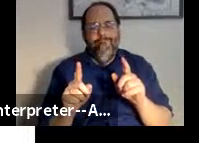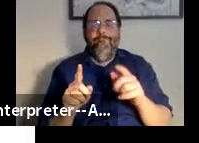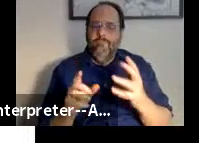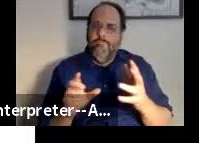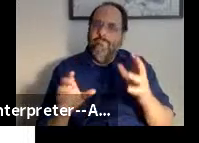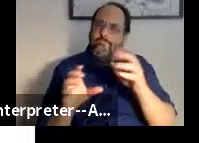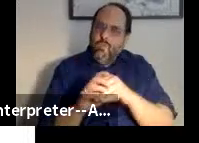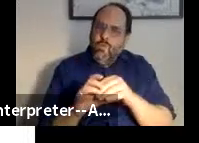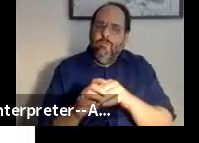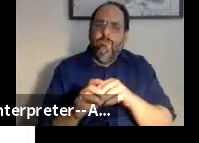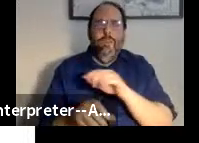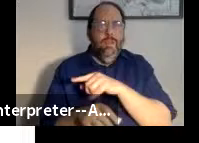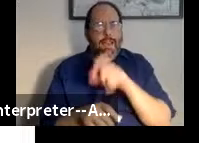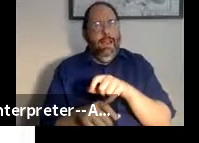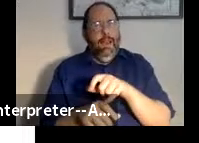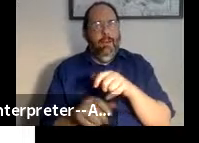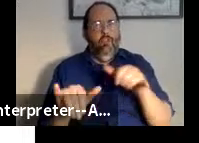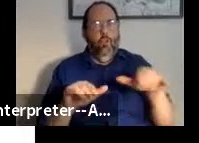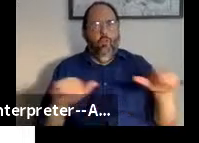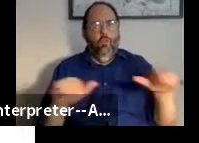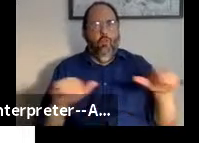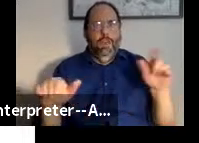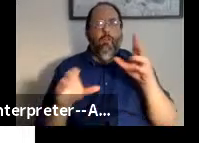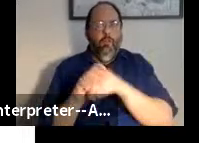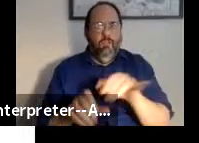inclusiveness for everybody to be able to participate.